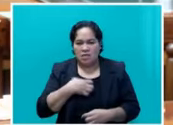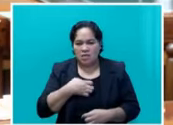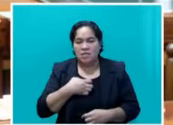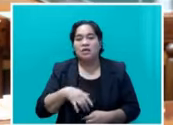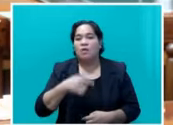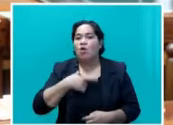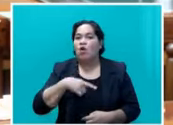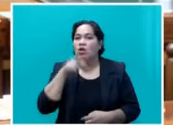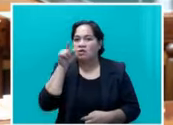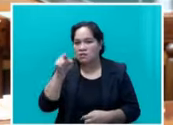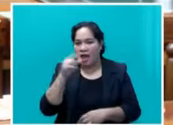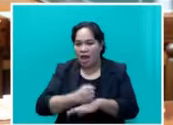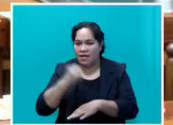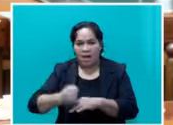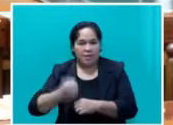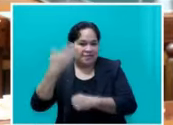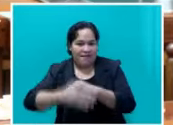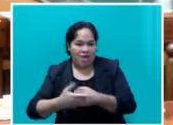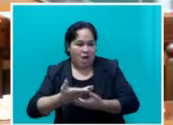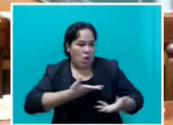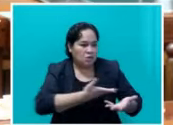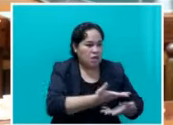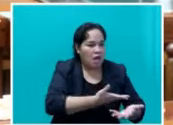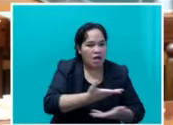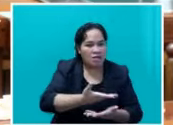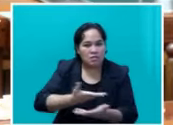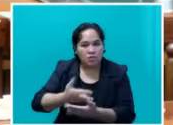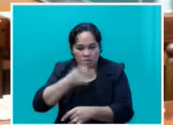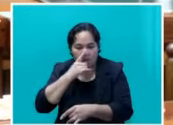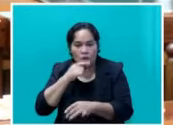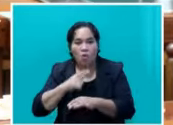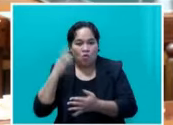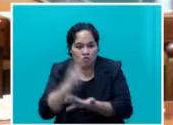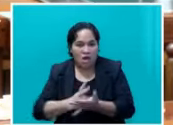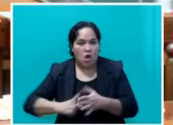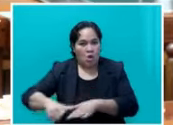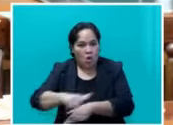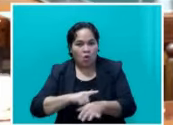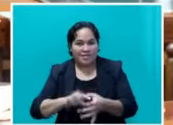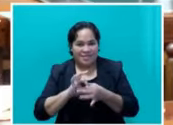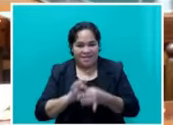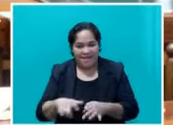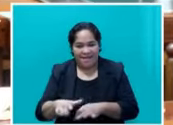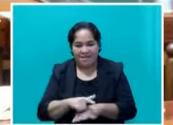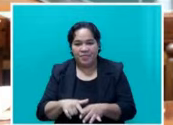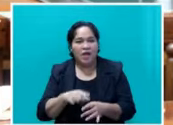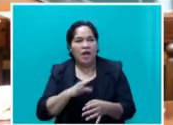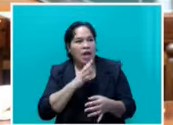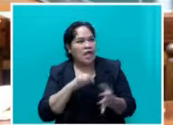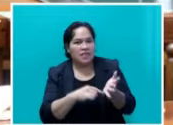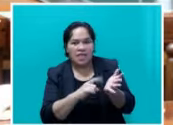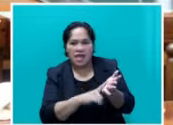with landowners, either by government or by the ITLTB, to protect and safeguard